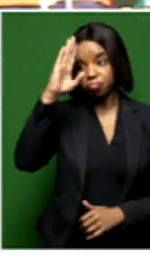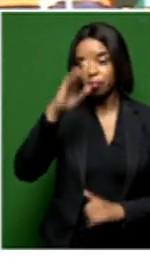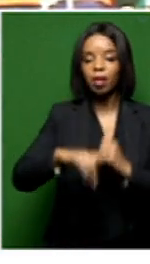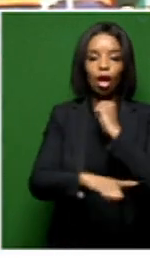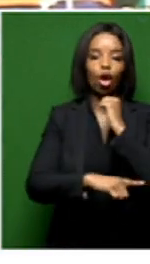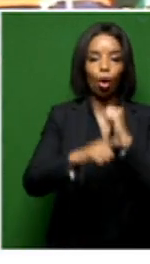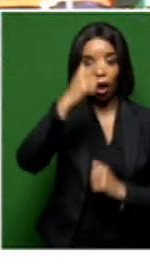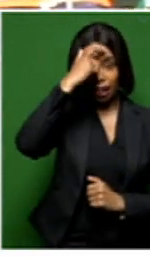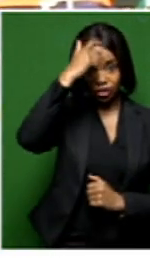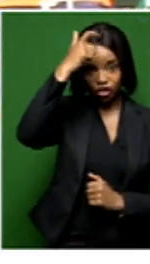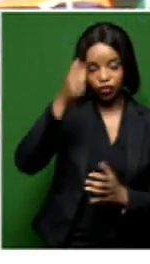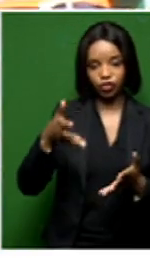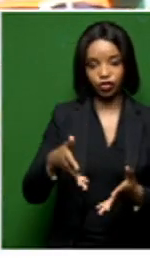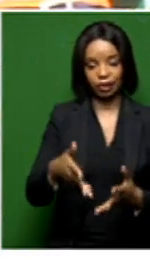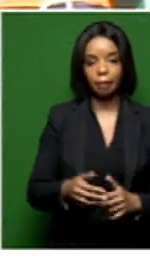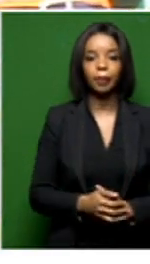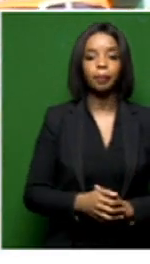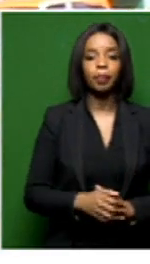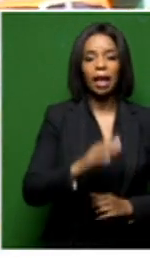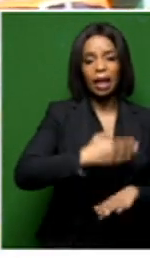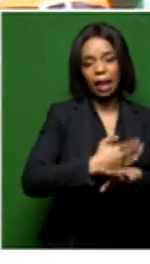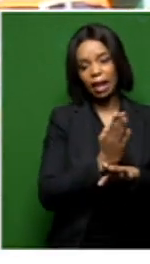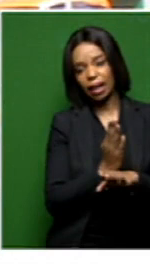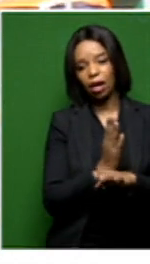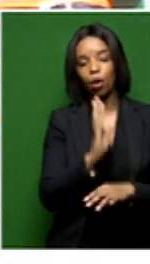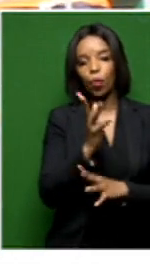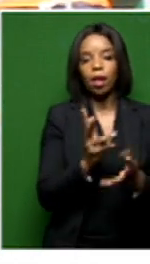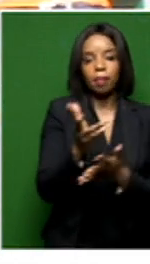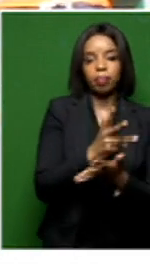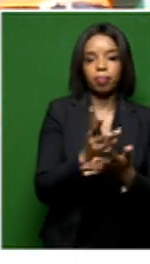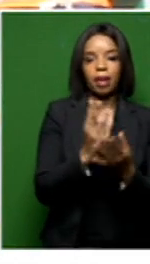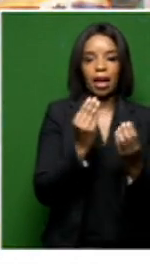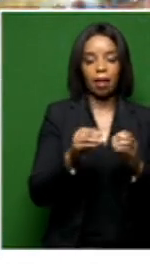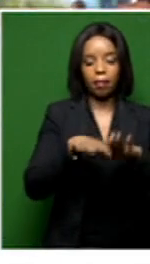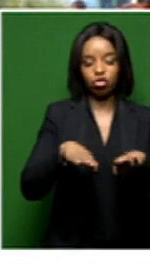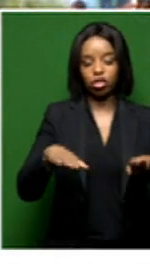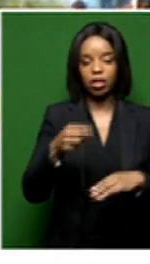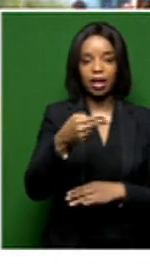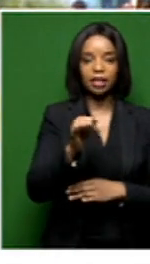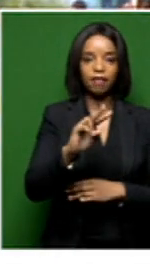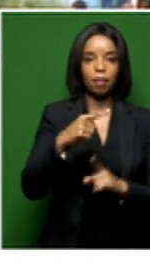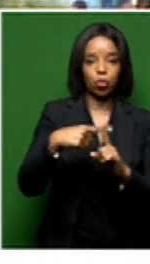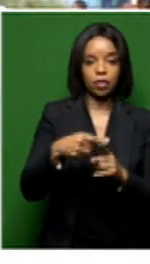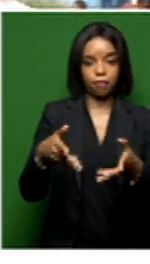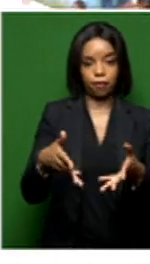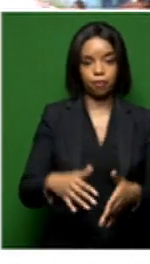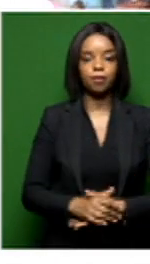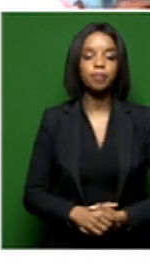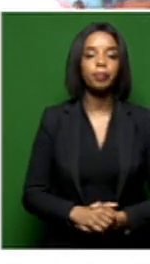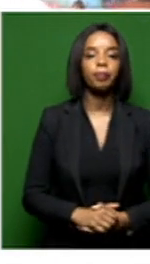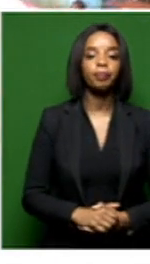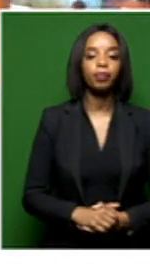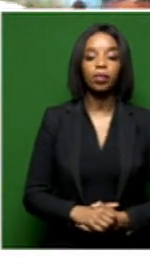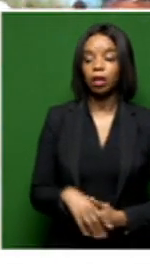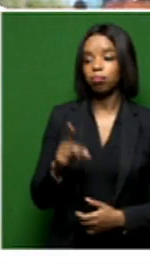to you about the number of children that are living with HIV. Sakina. Well, Lutendo, try and get